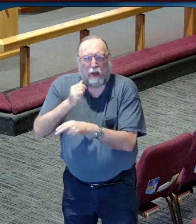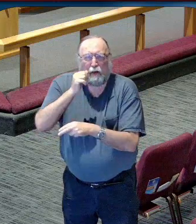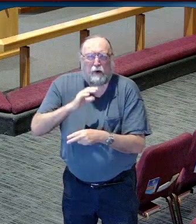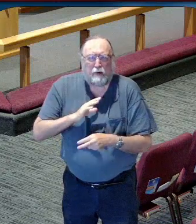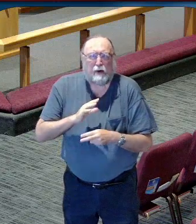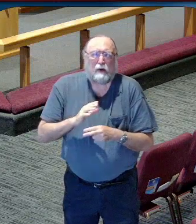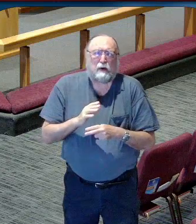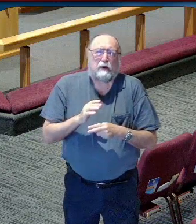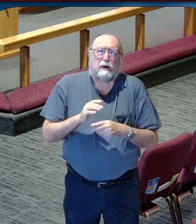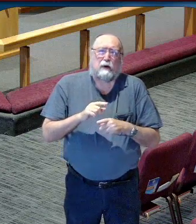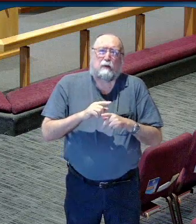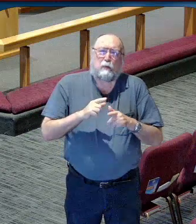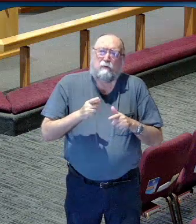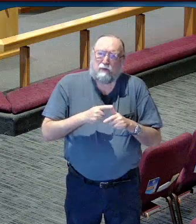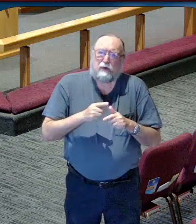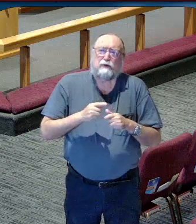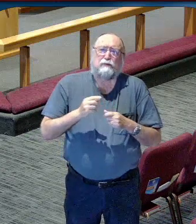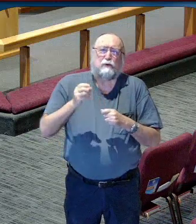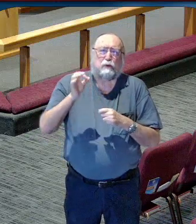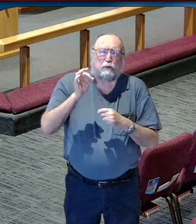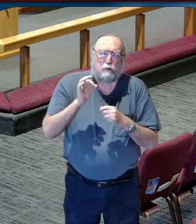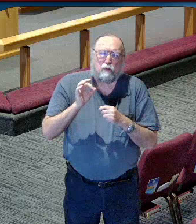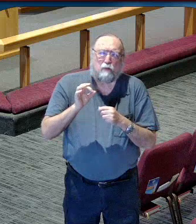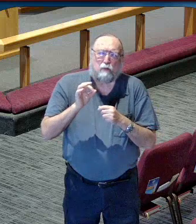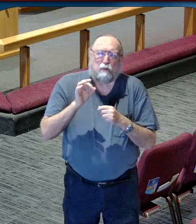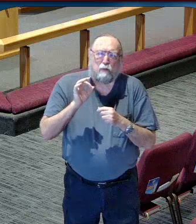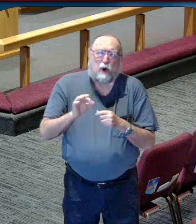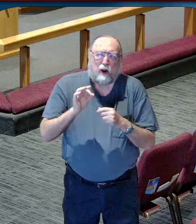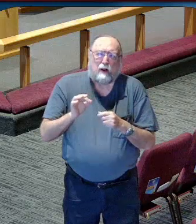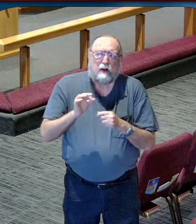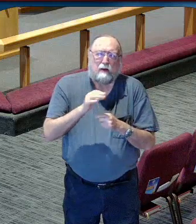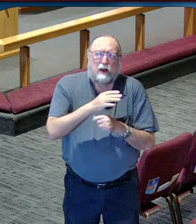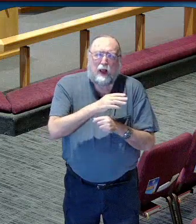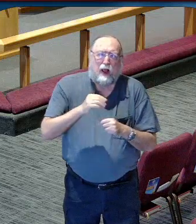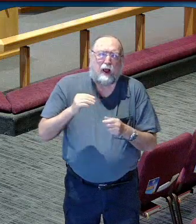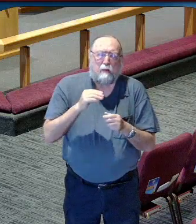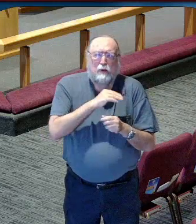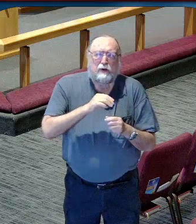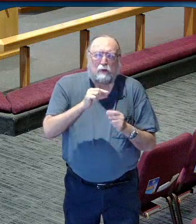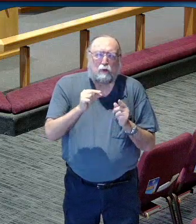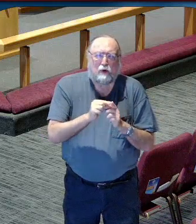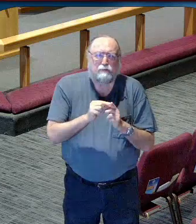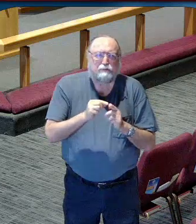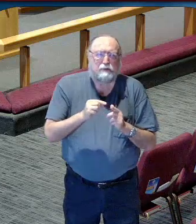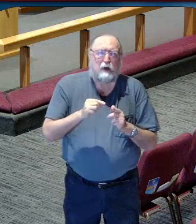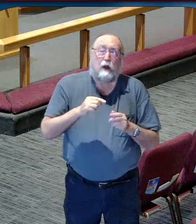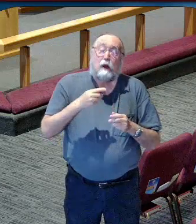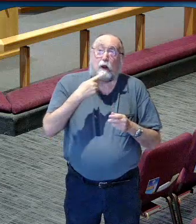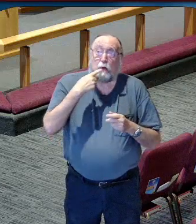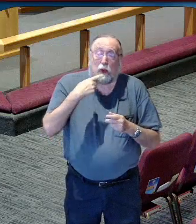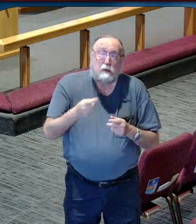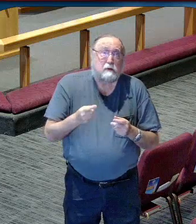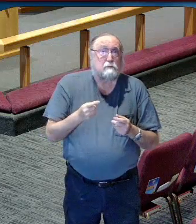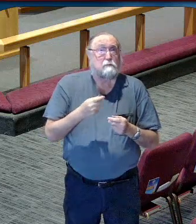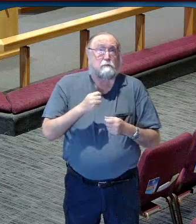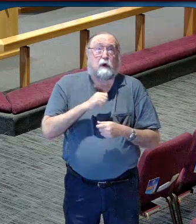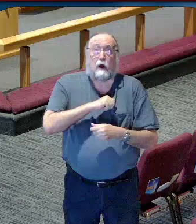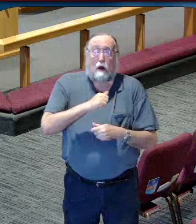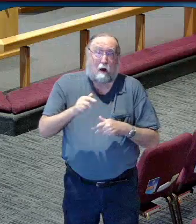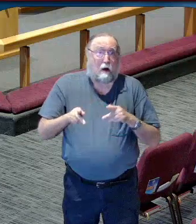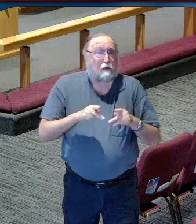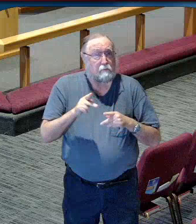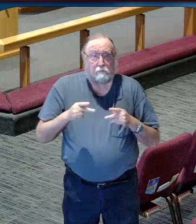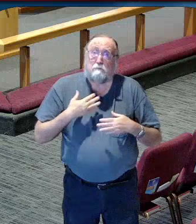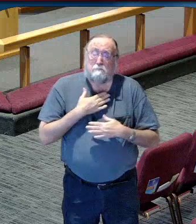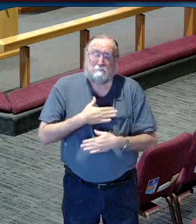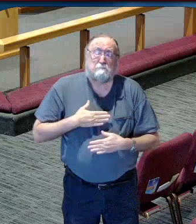to prayer and to the ministry of the word." And what they said pleased the whole gathering, and they chose Stephen, a man